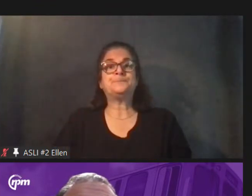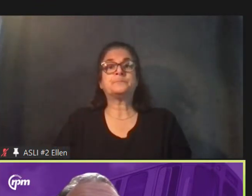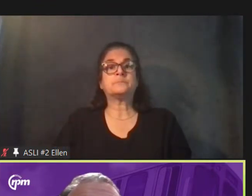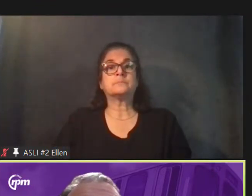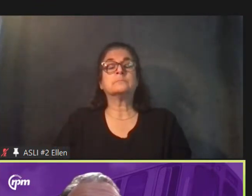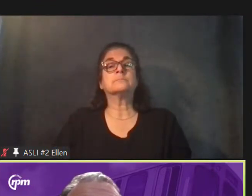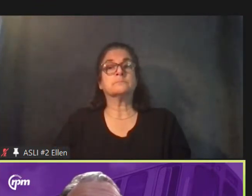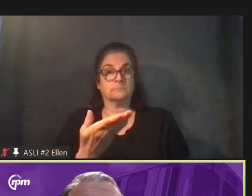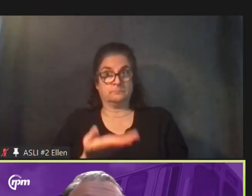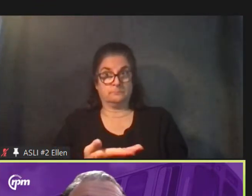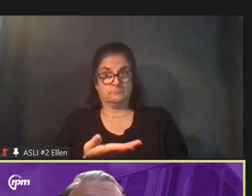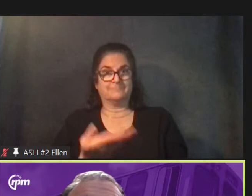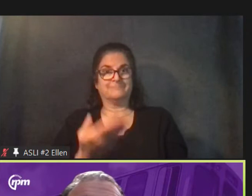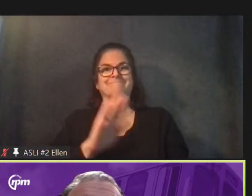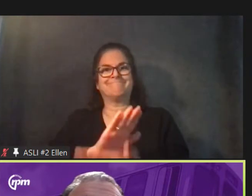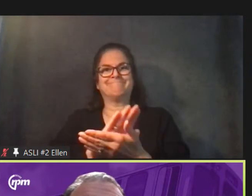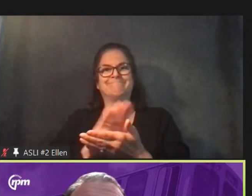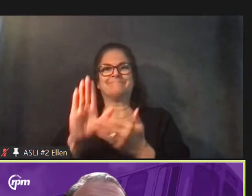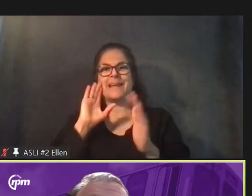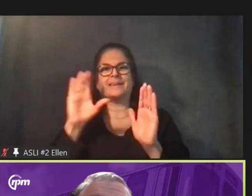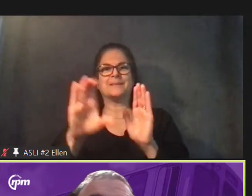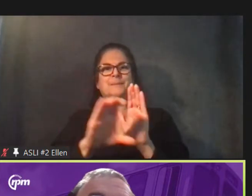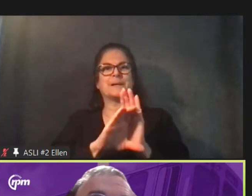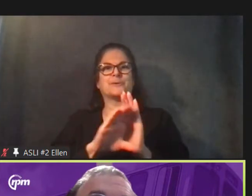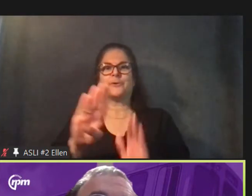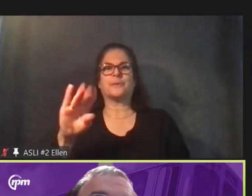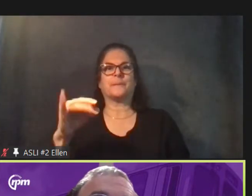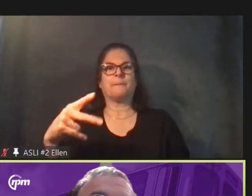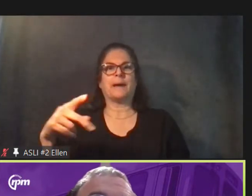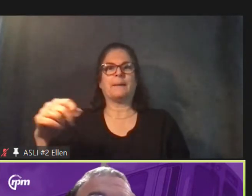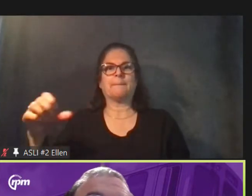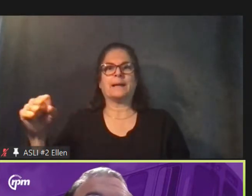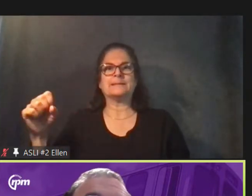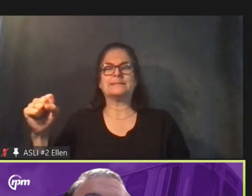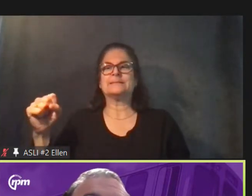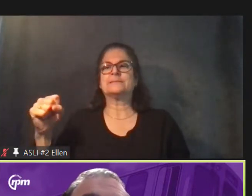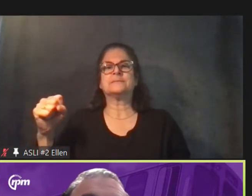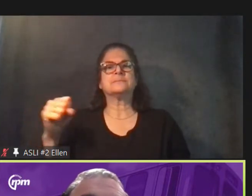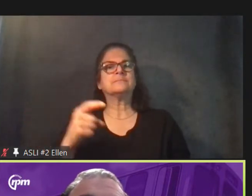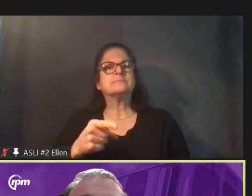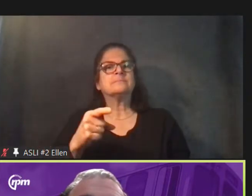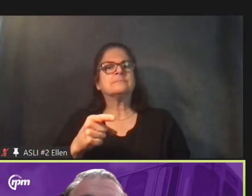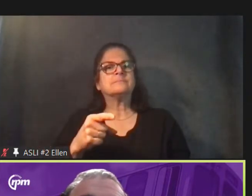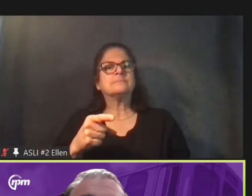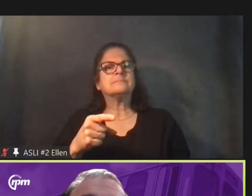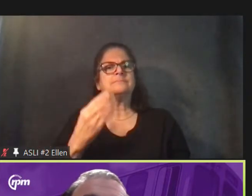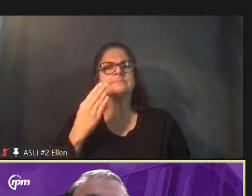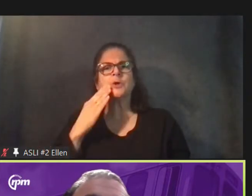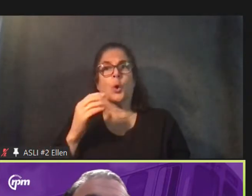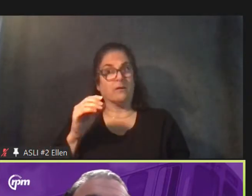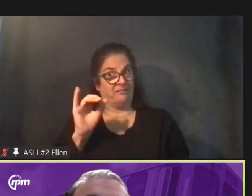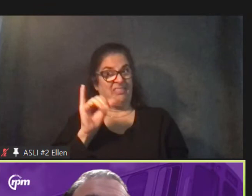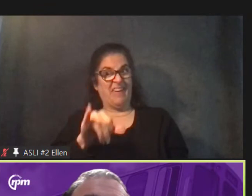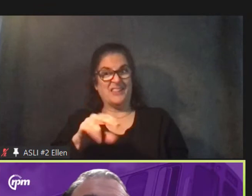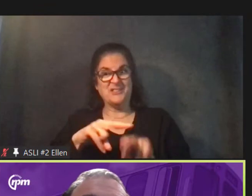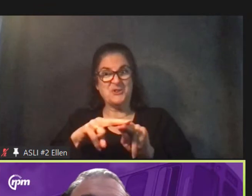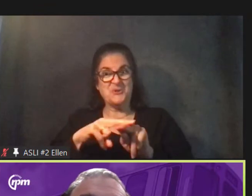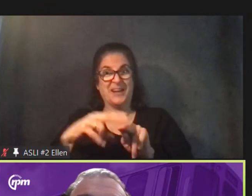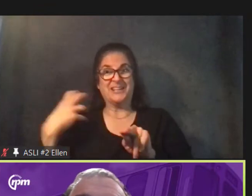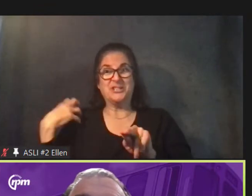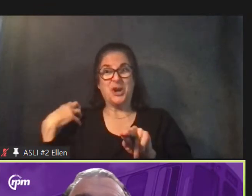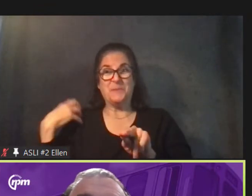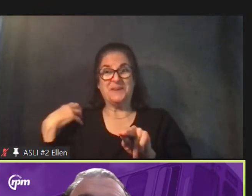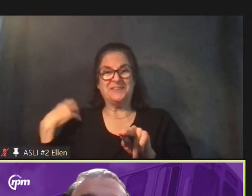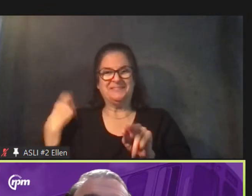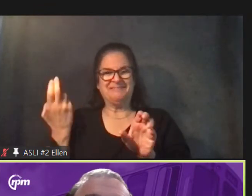So here we see a nice picture of the bypass. I can't confirm that this was the train that the chairman was on. I think it was still a little